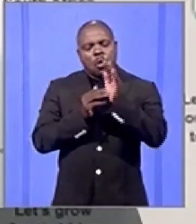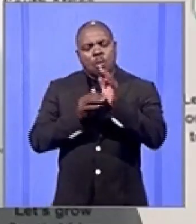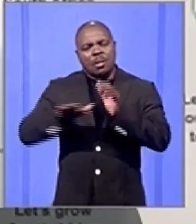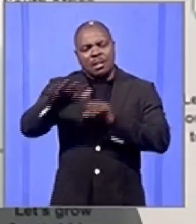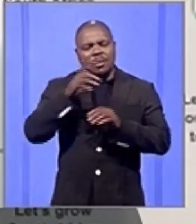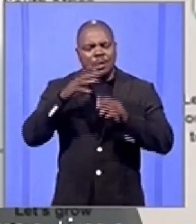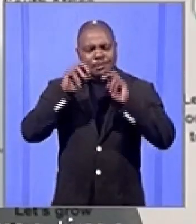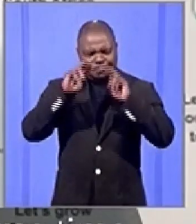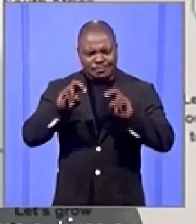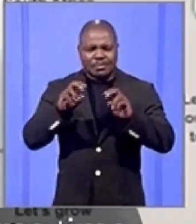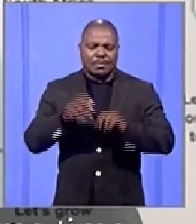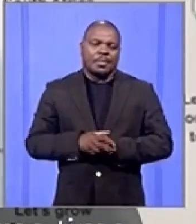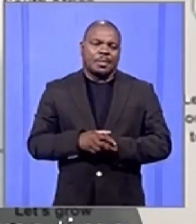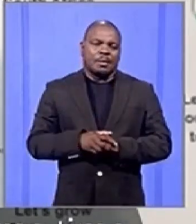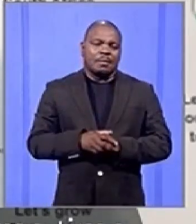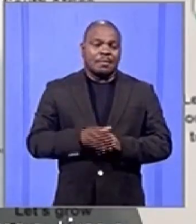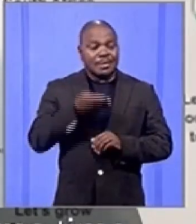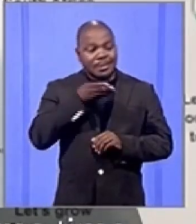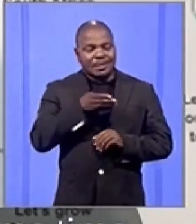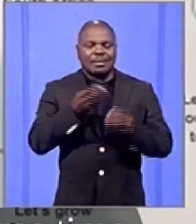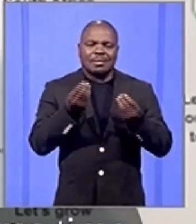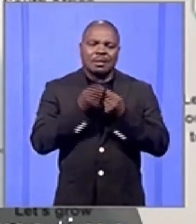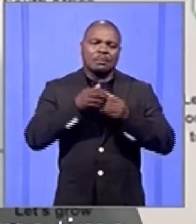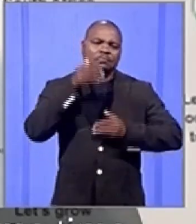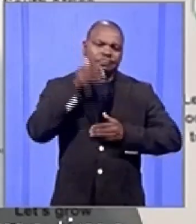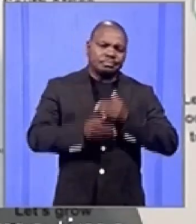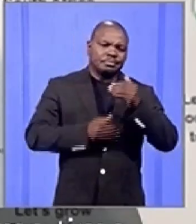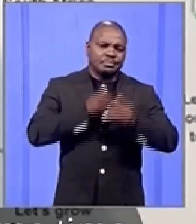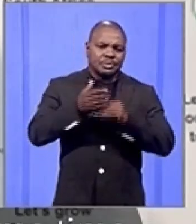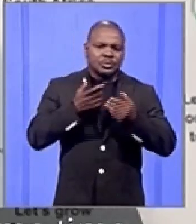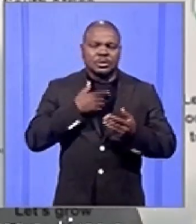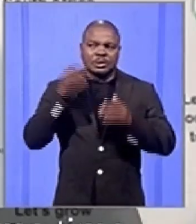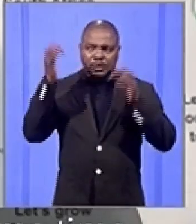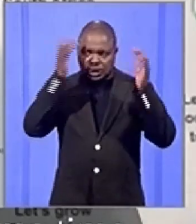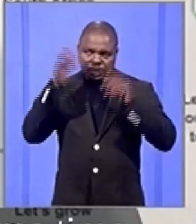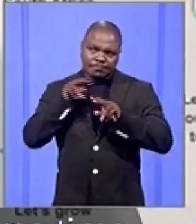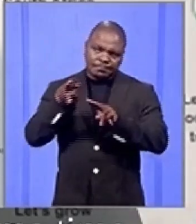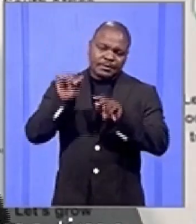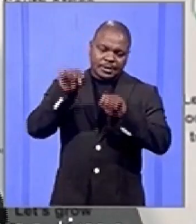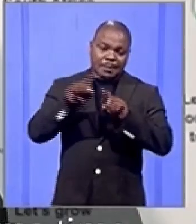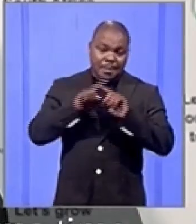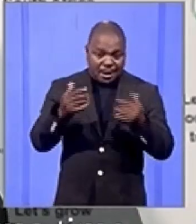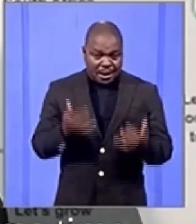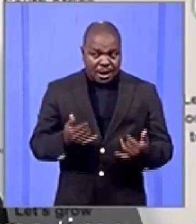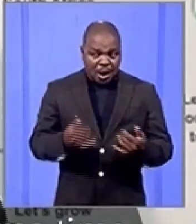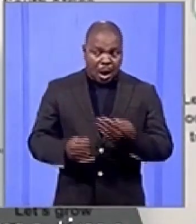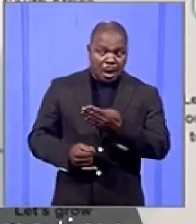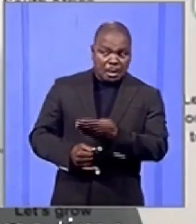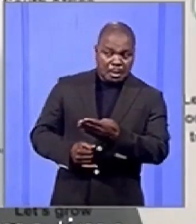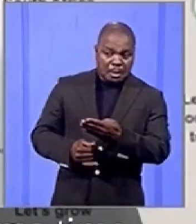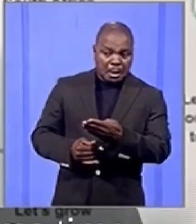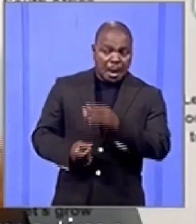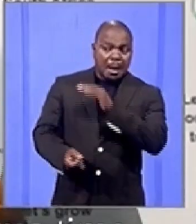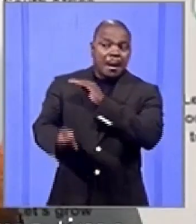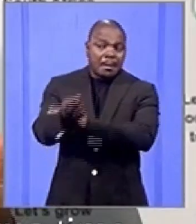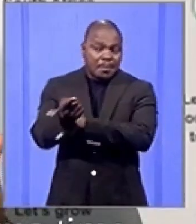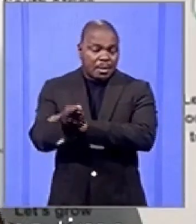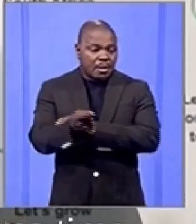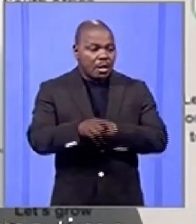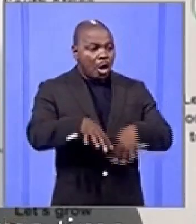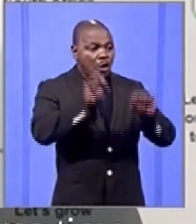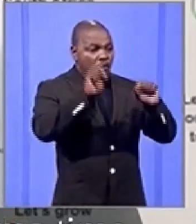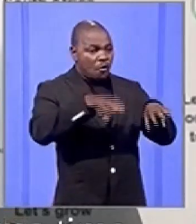So these are ongoing things to look for intelligence. But currently on what has happened that led to this, you've seen